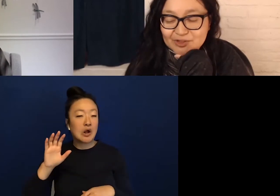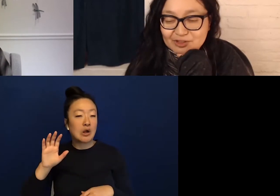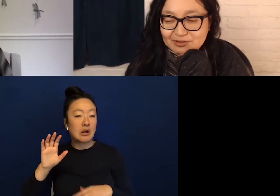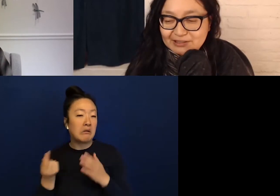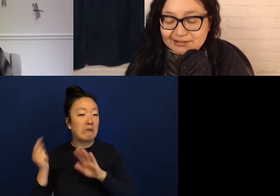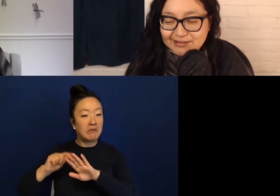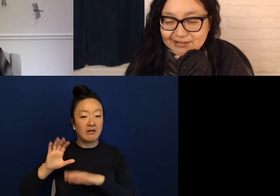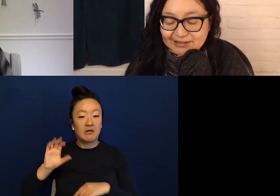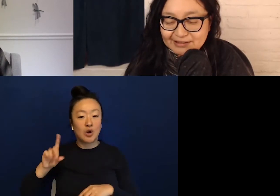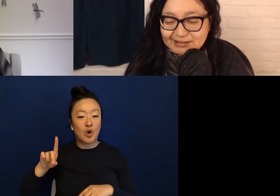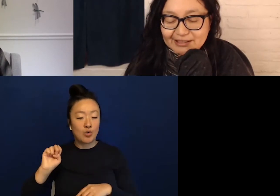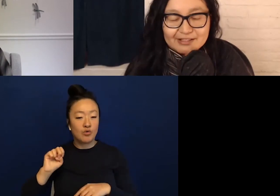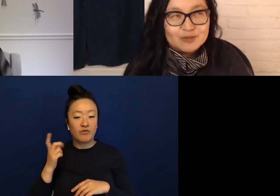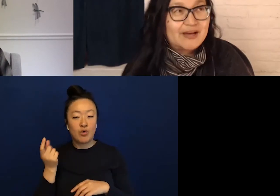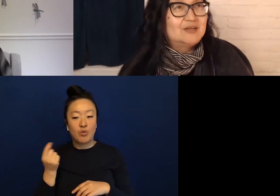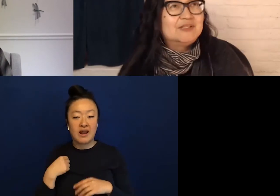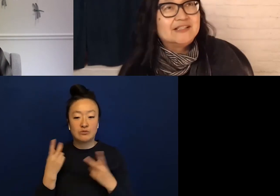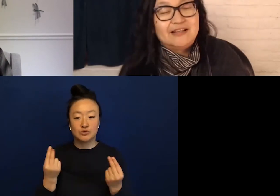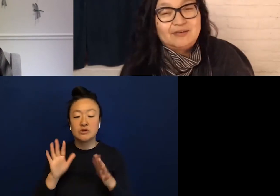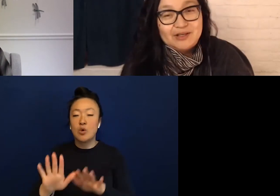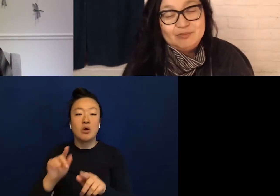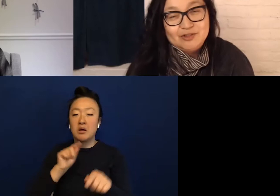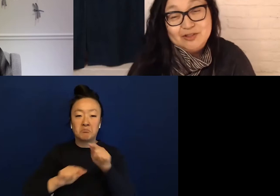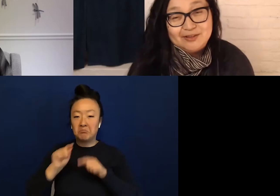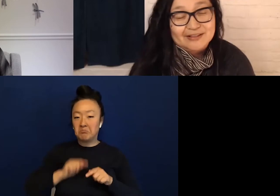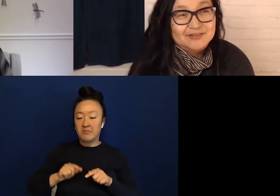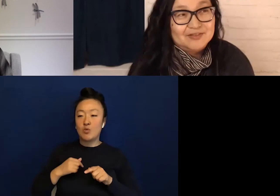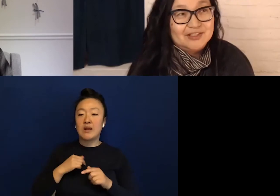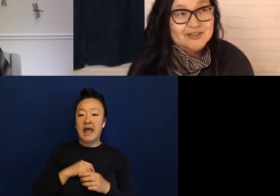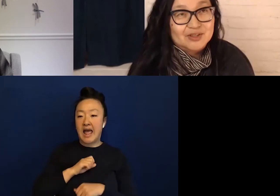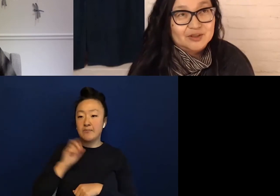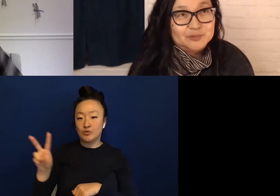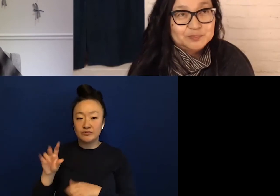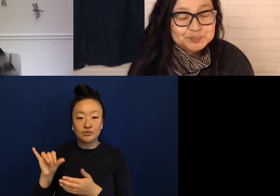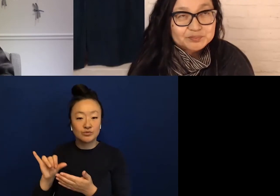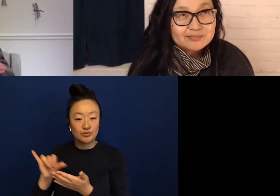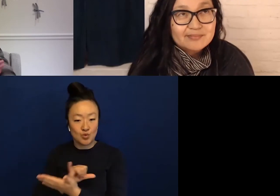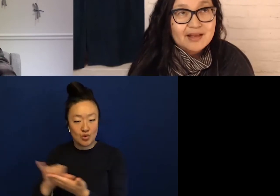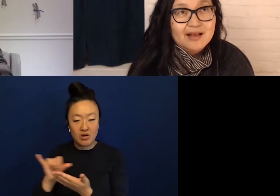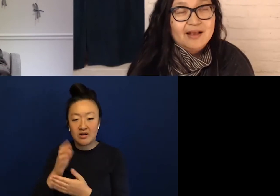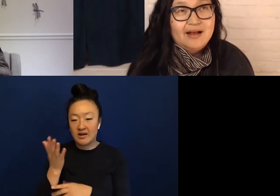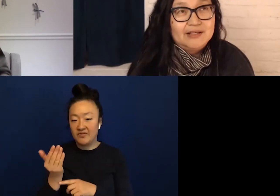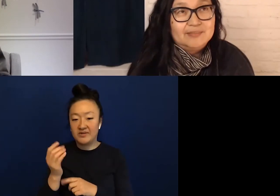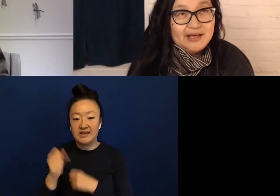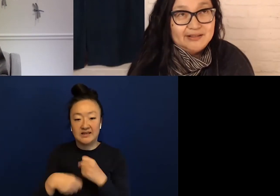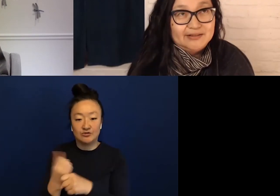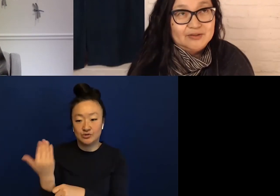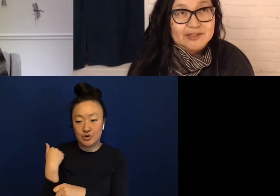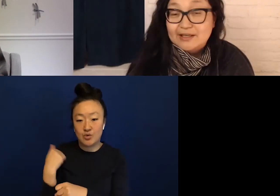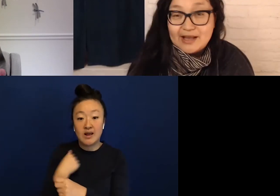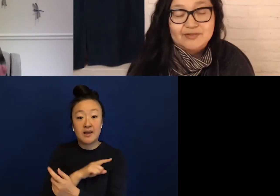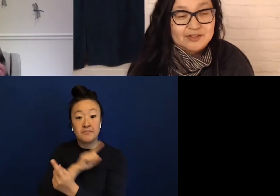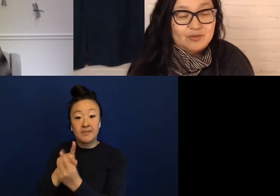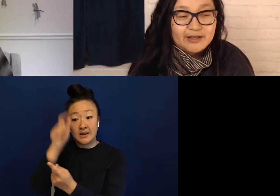I was doing. And I guess I should back up and say that when I moved to New York like 15 years ago, I met a man who